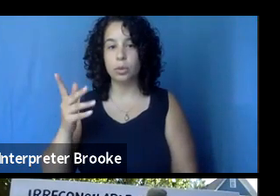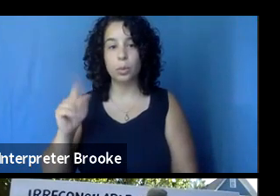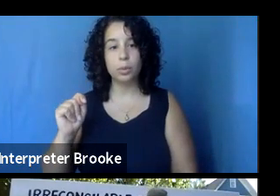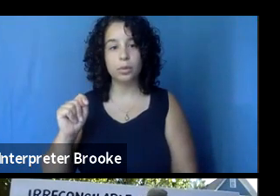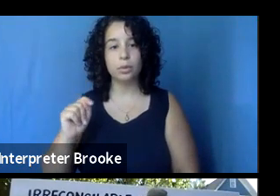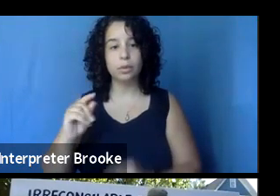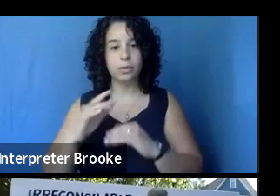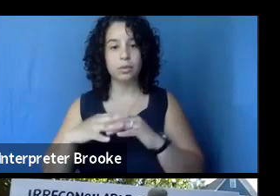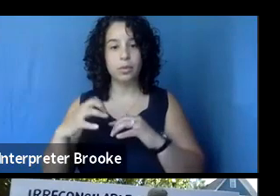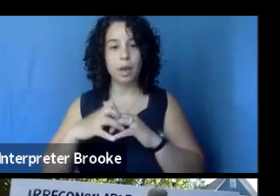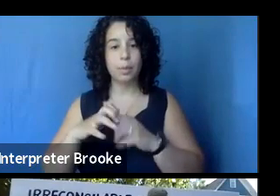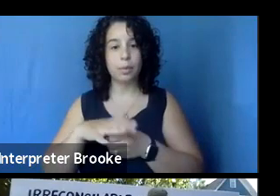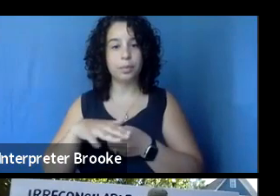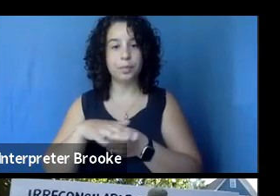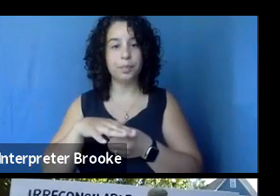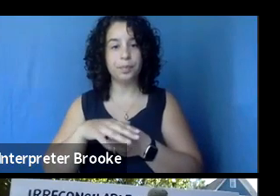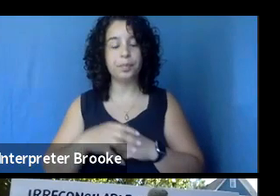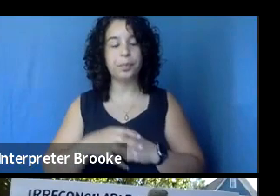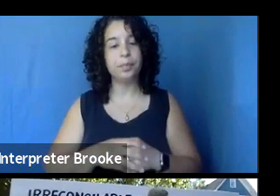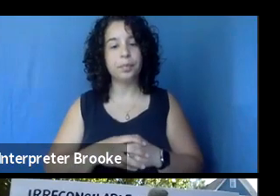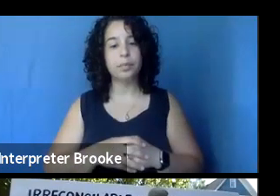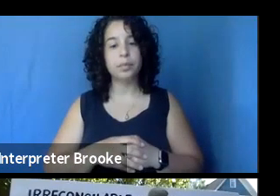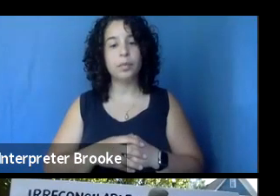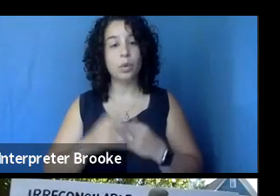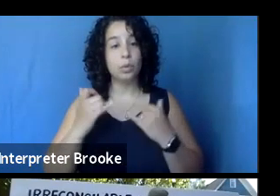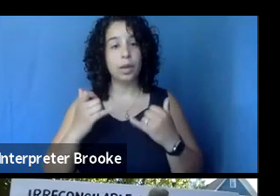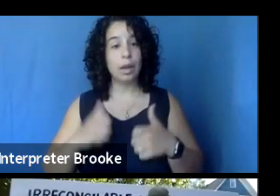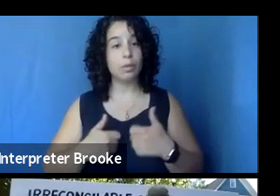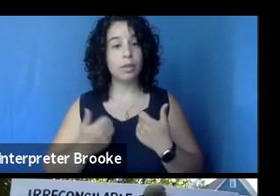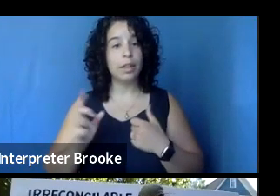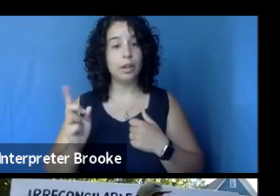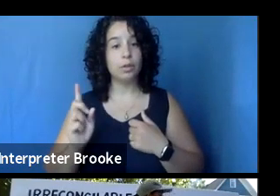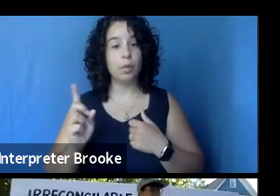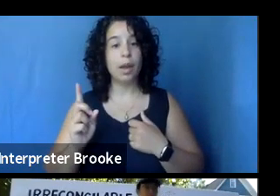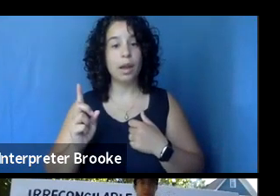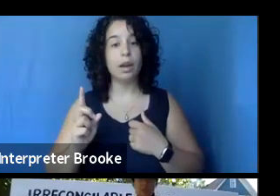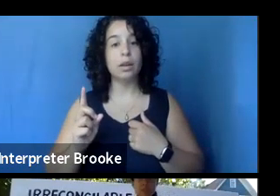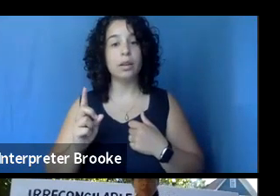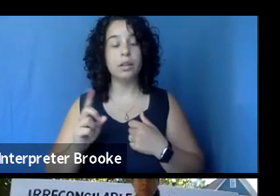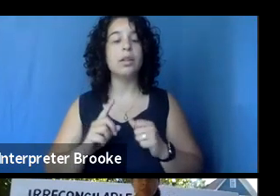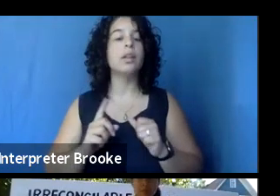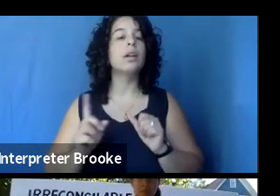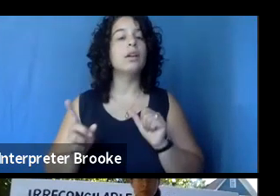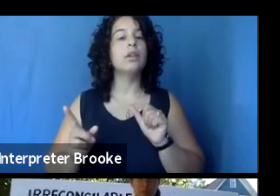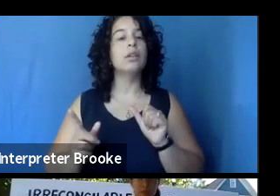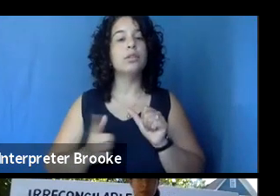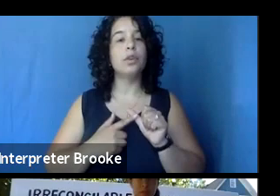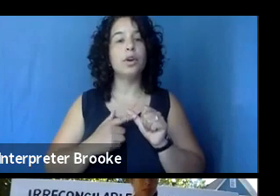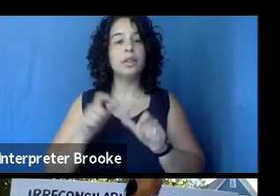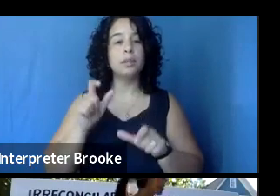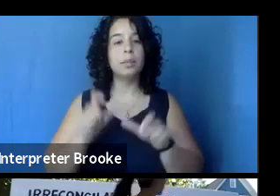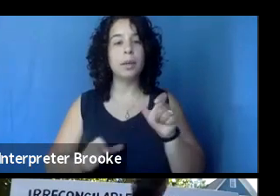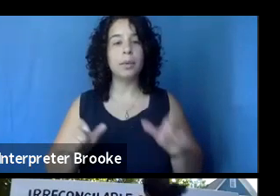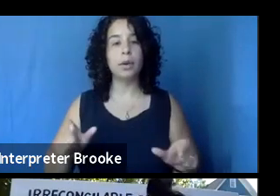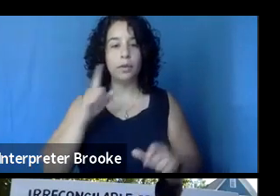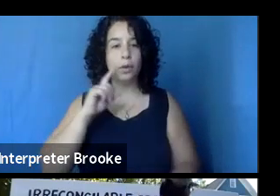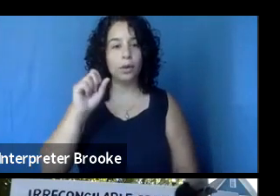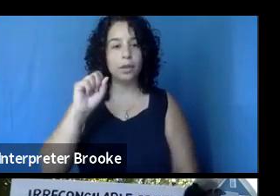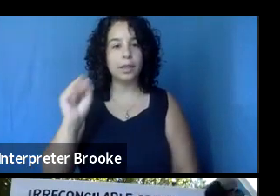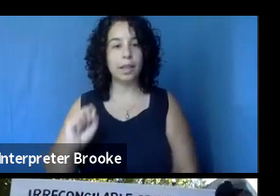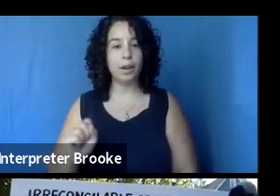Specifically, I'm situated on the lands of the first people of Seattle,